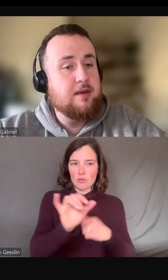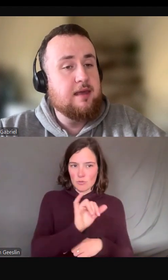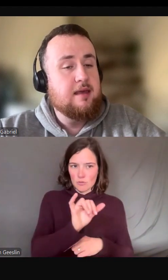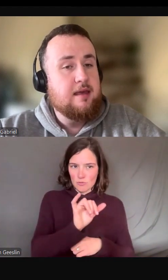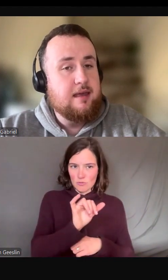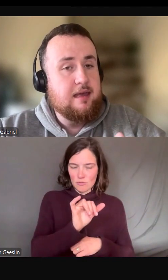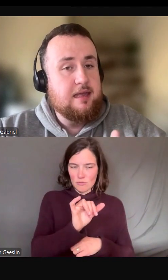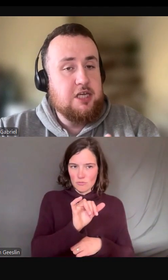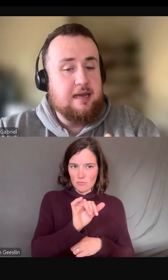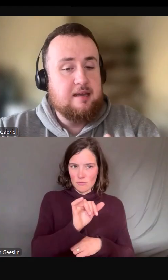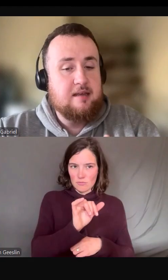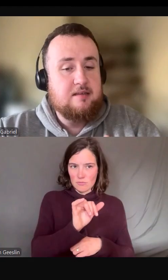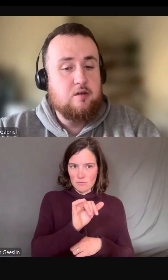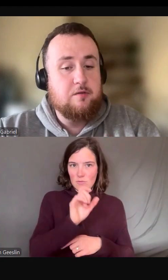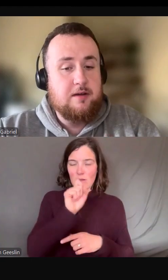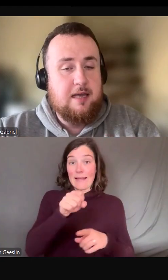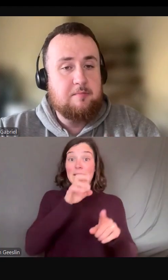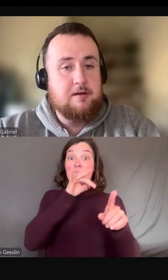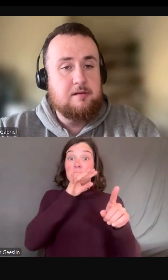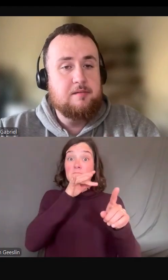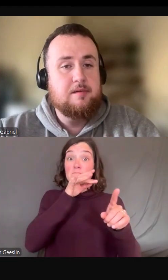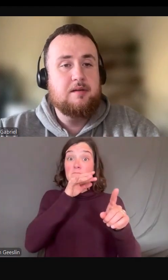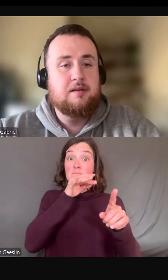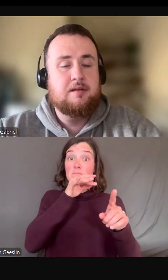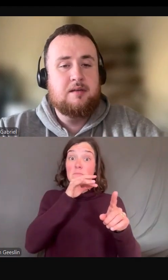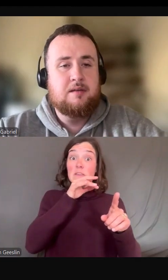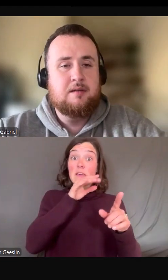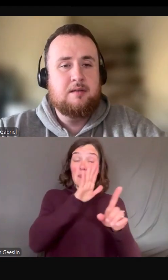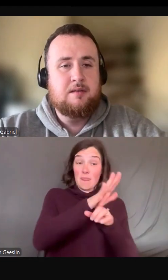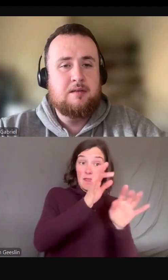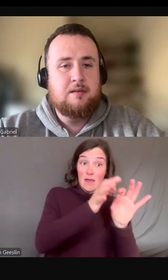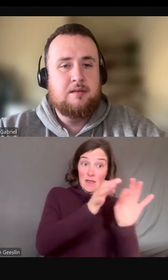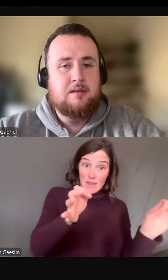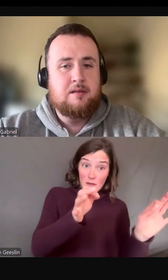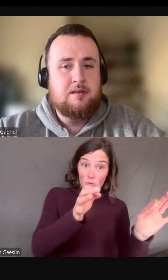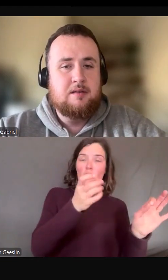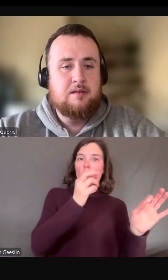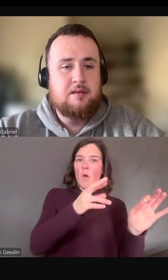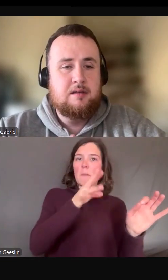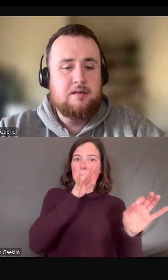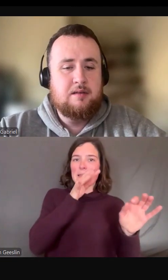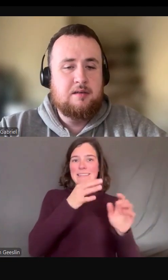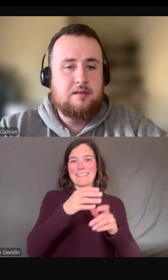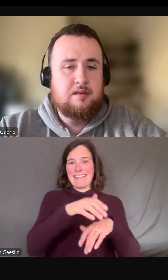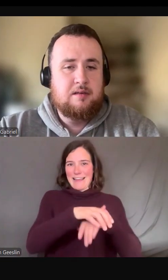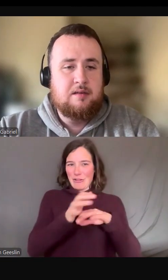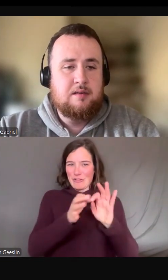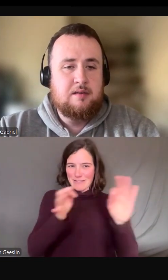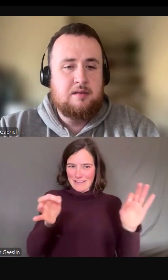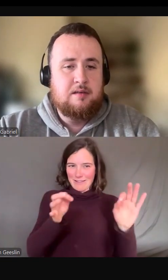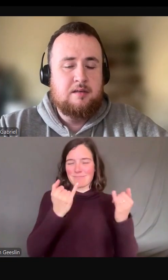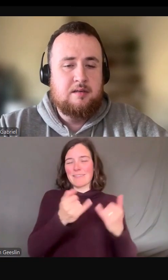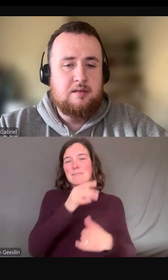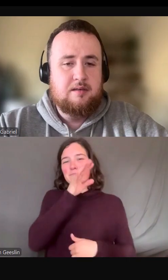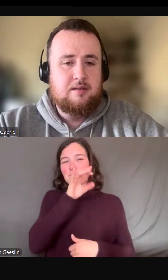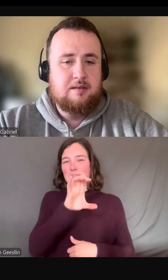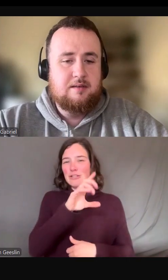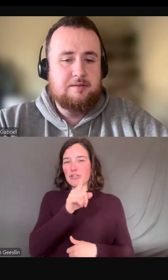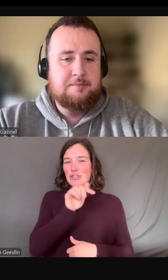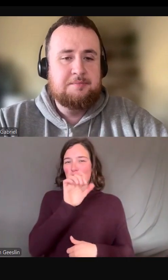to me in Czech. So for example, Přeskočte upoutávky s tímto podivným trikem pro načasování